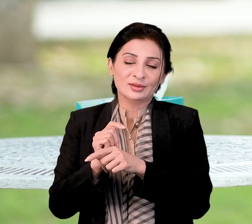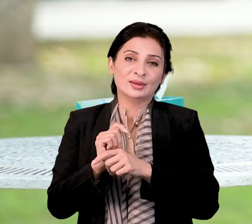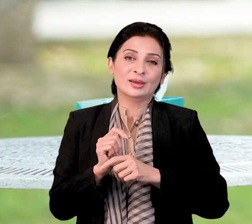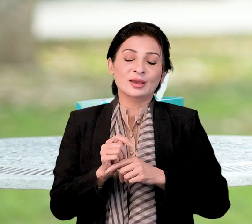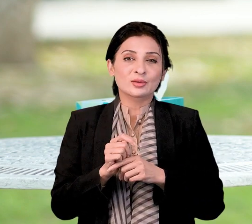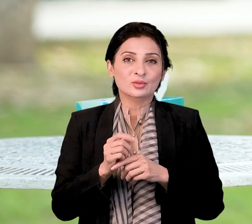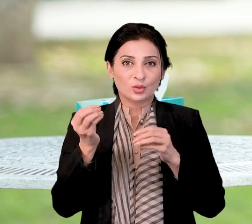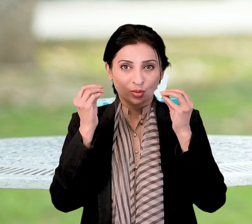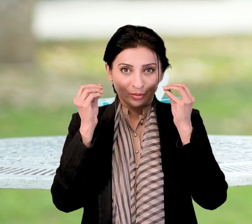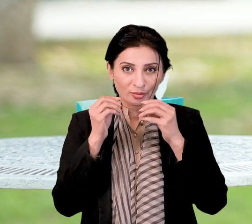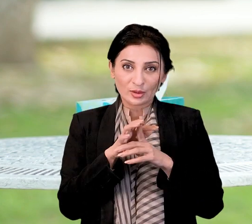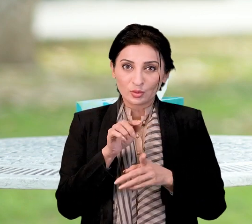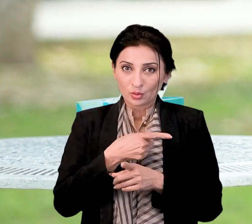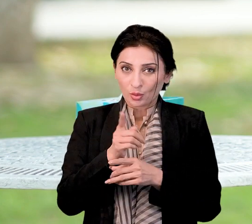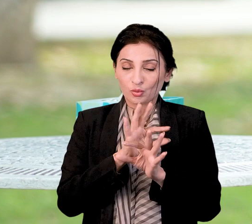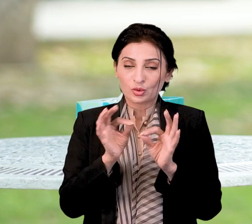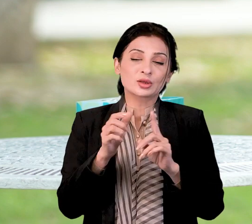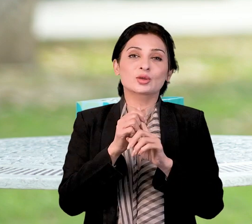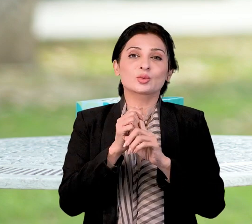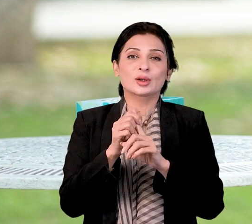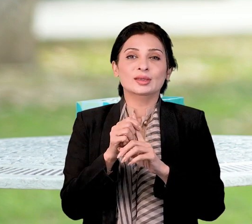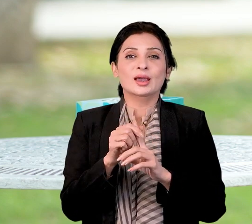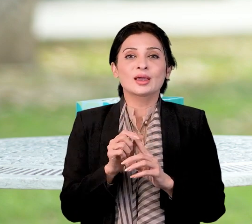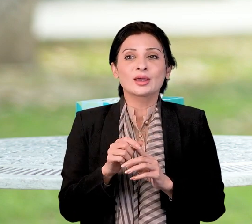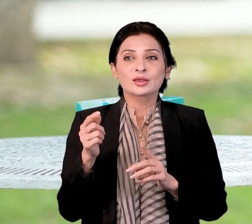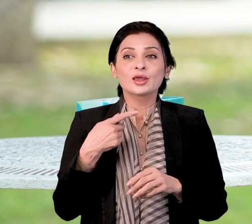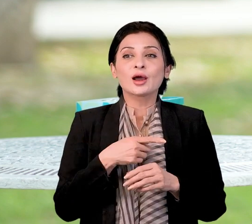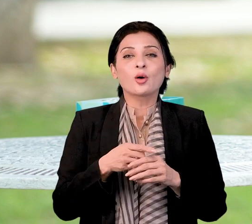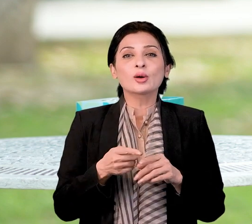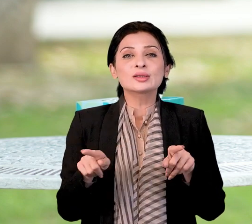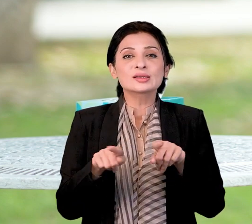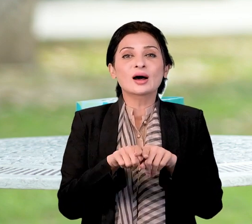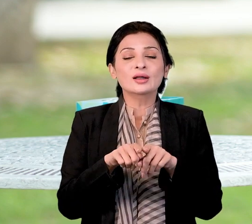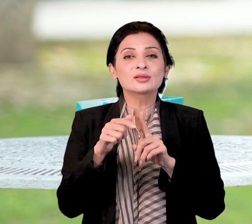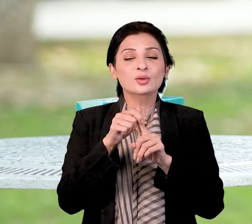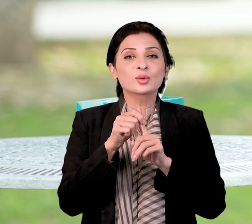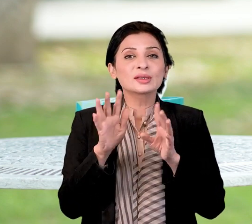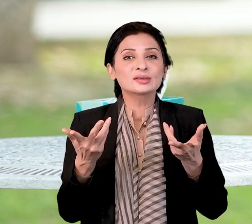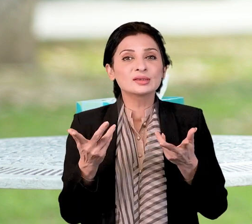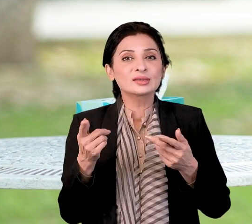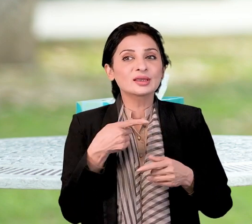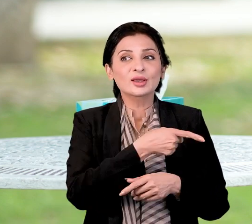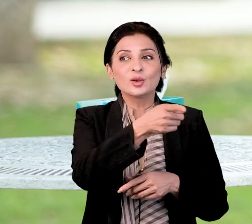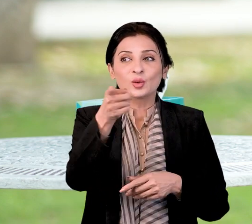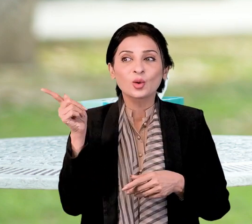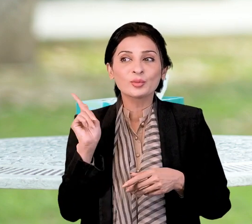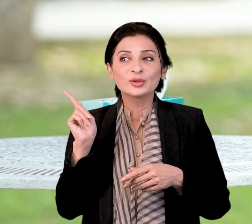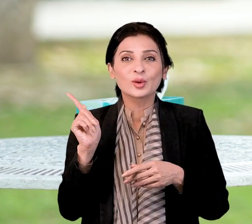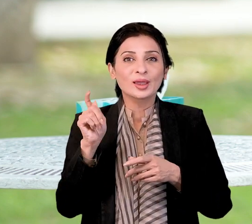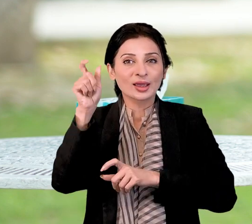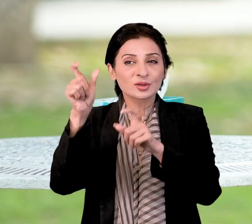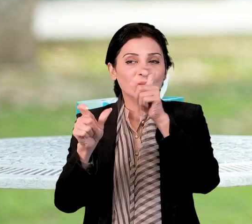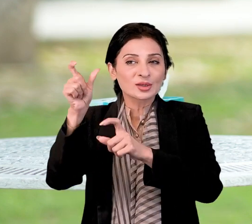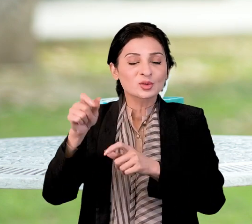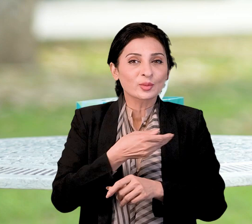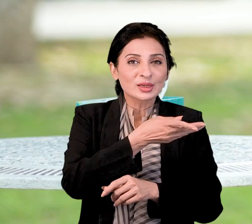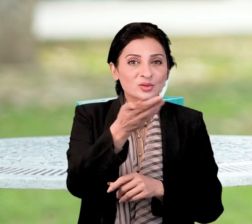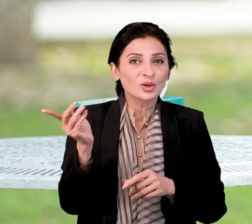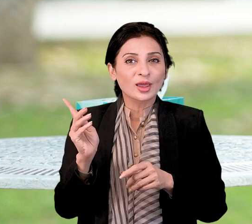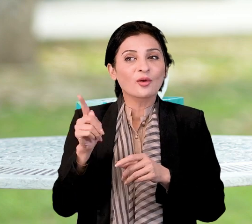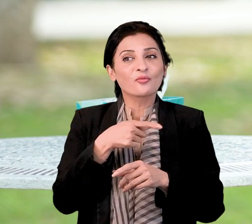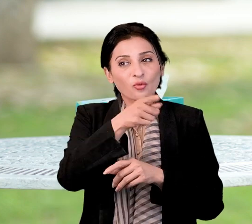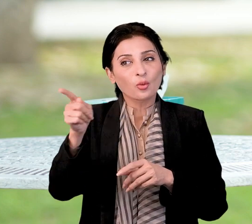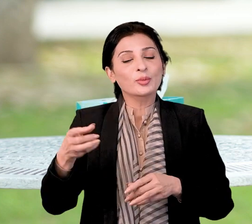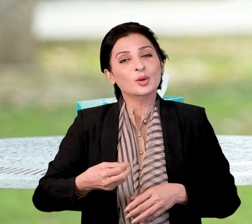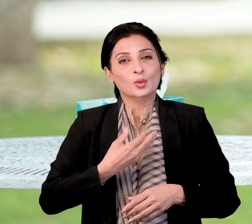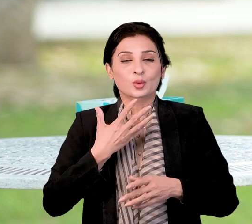with passion, my career. So the first and foremost objective is to give